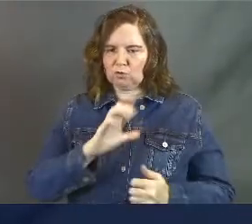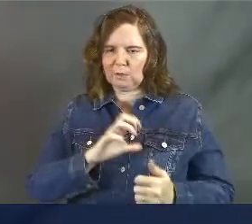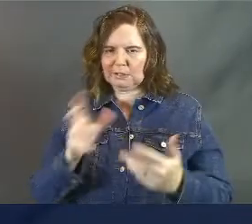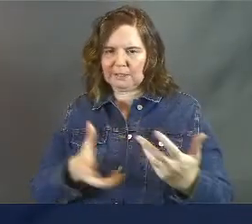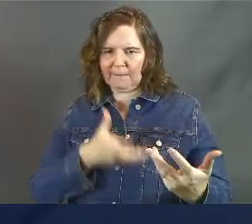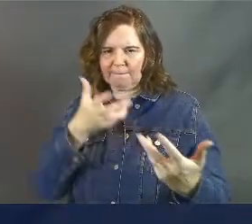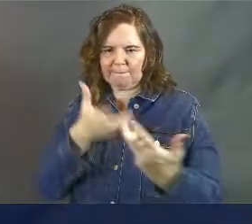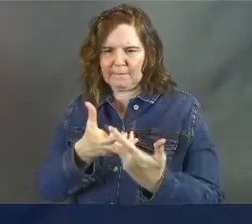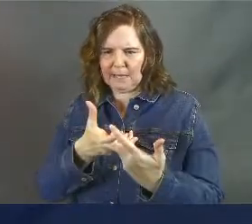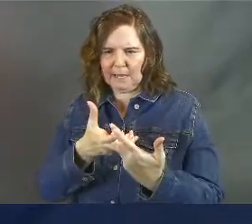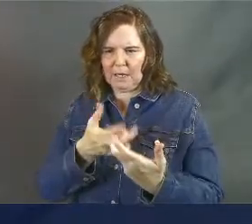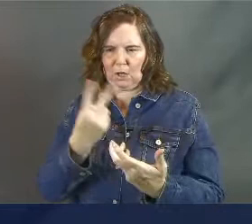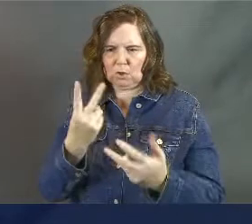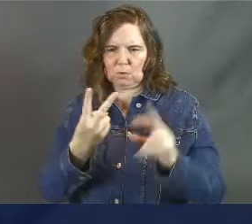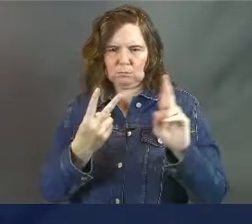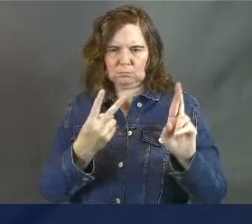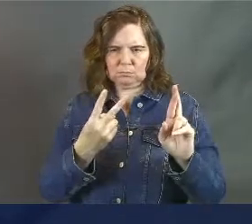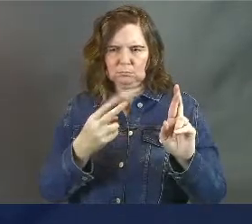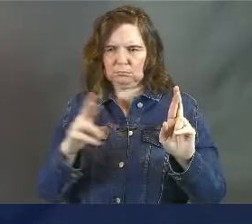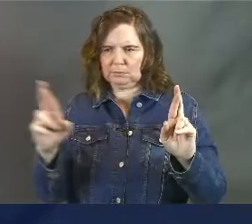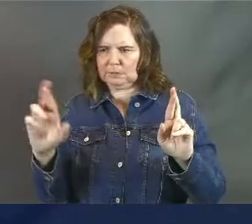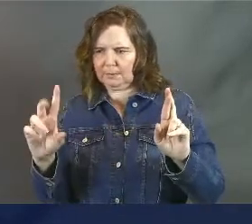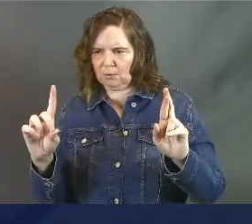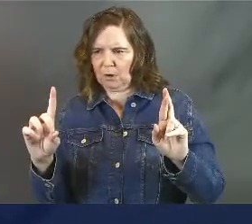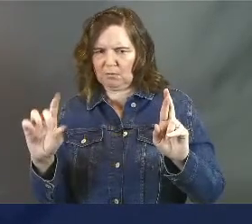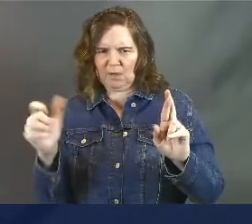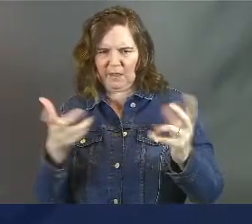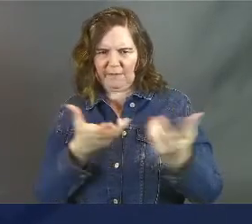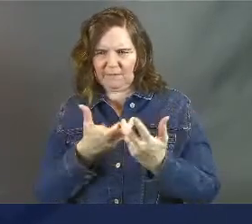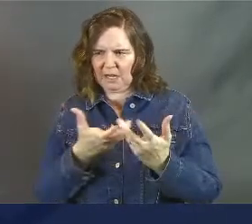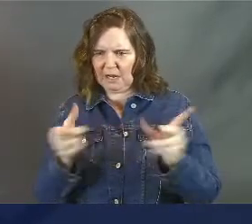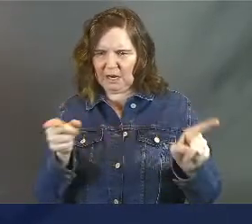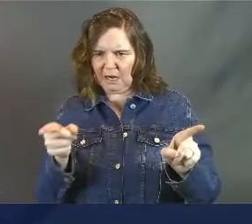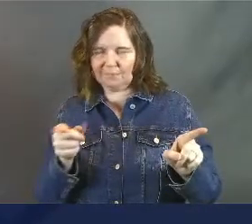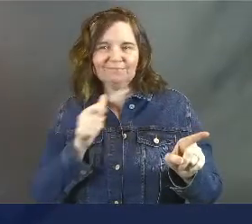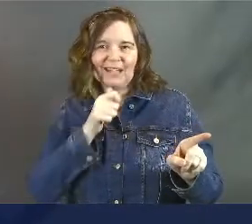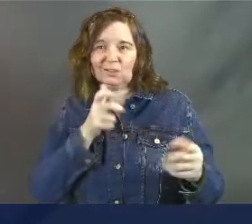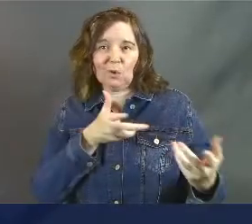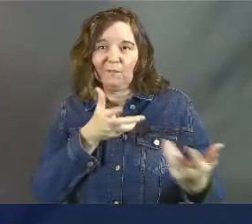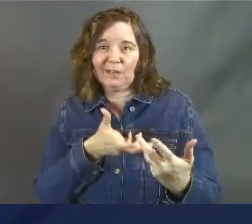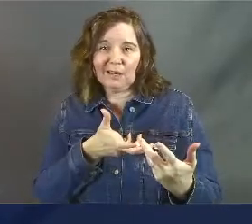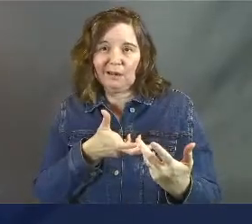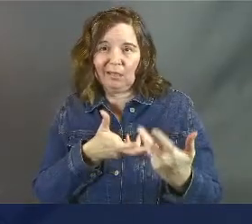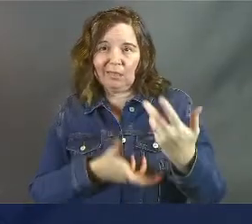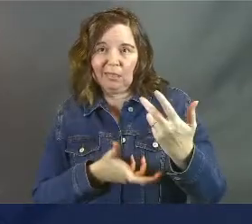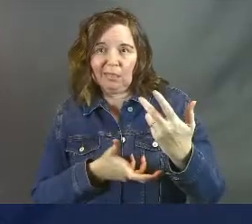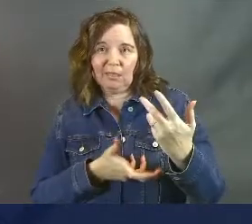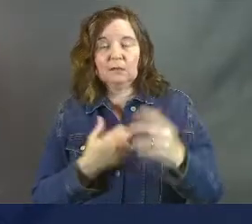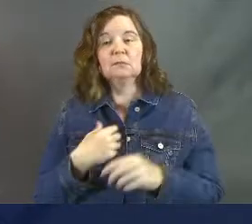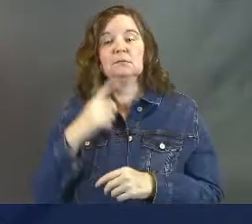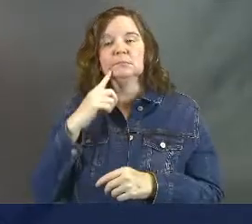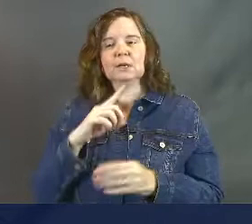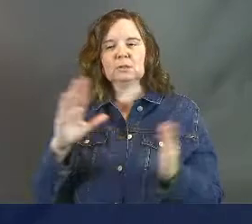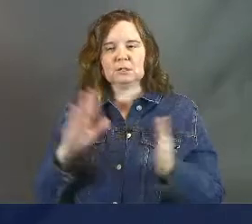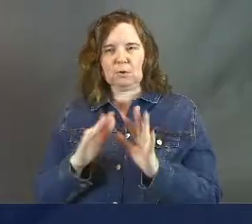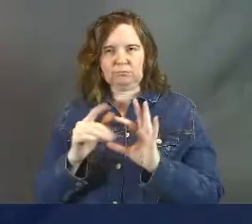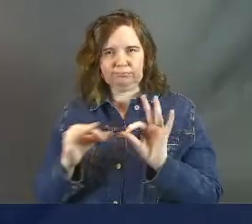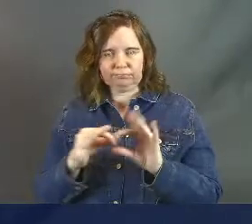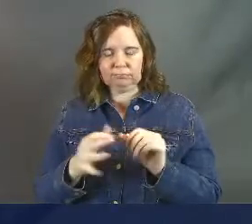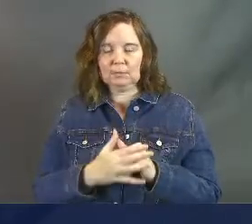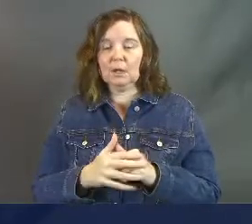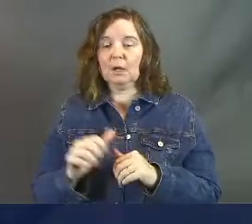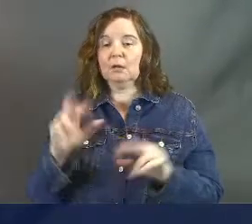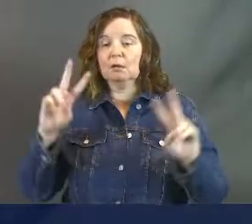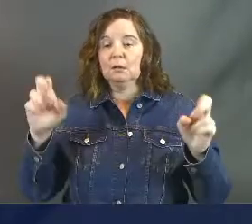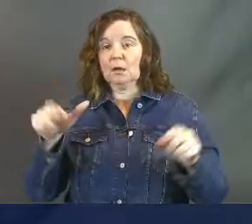the Two-Party System? They don't. That was the title. Here's a small excerpt from it. He says,